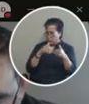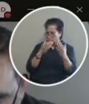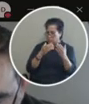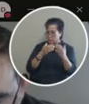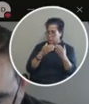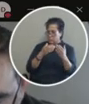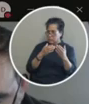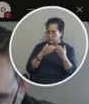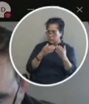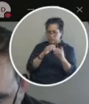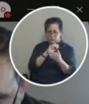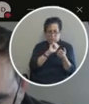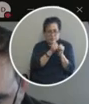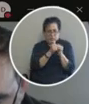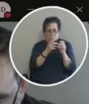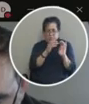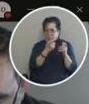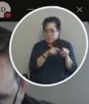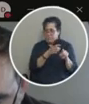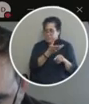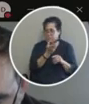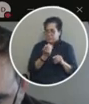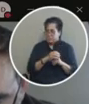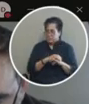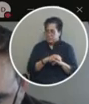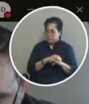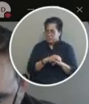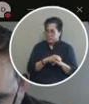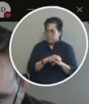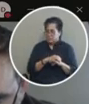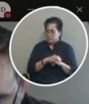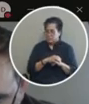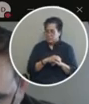amended because the amendment just got voted on?